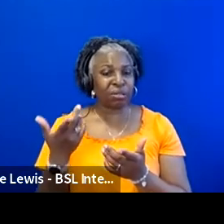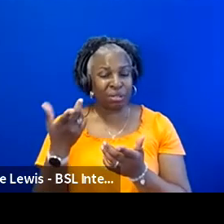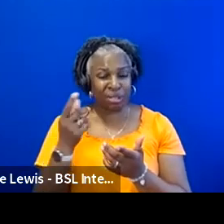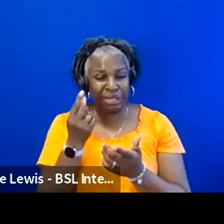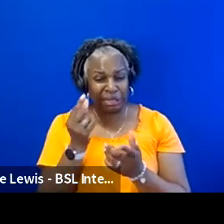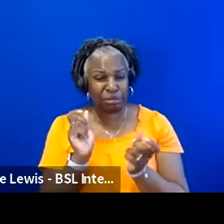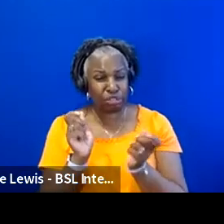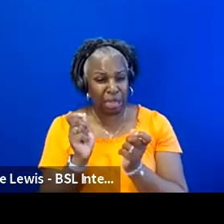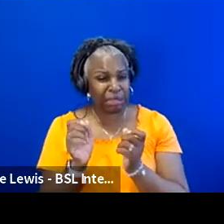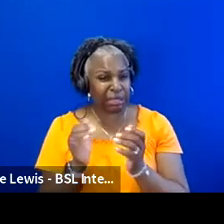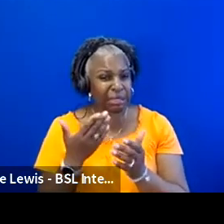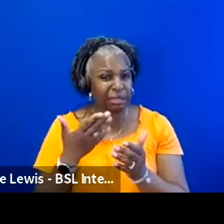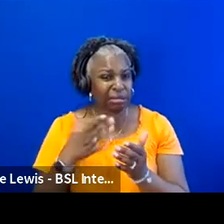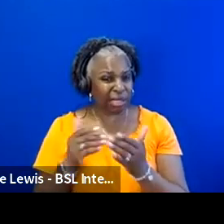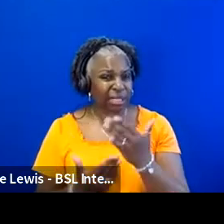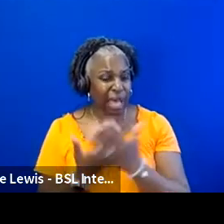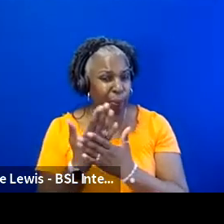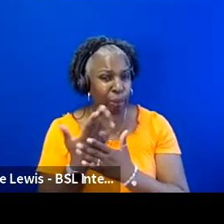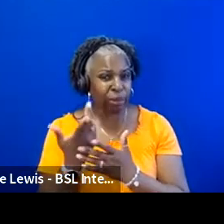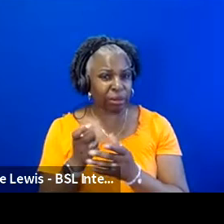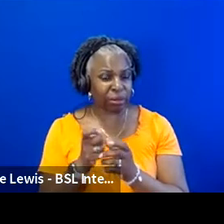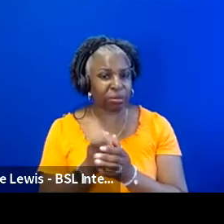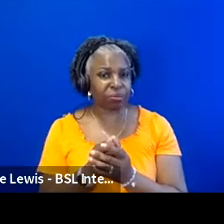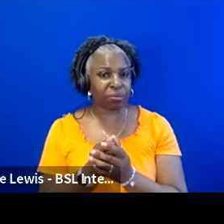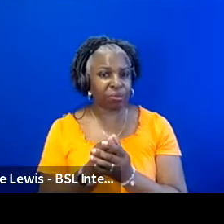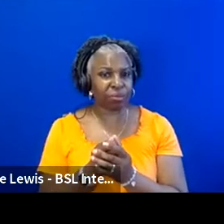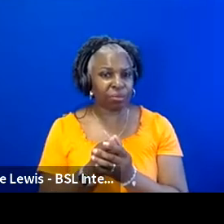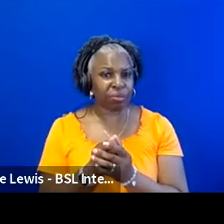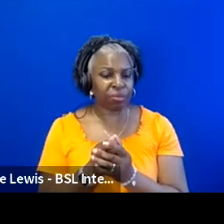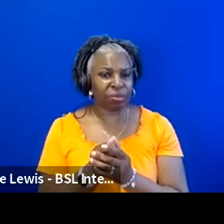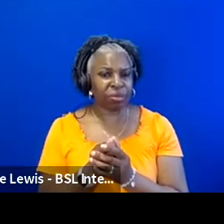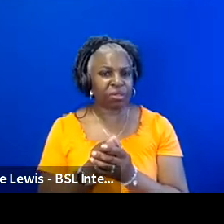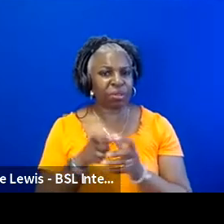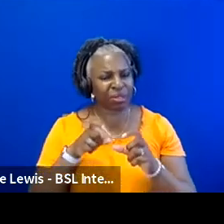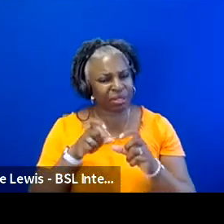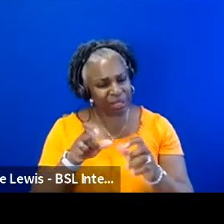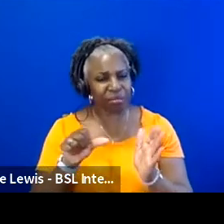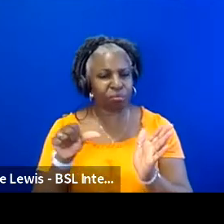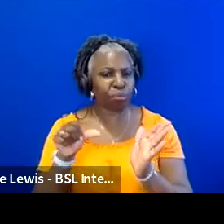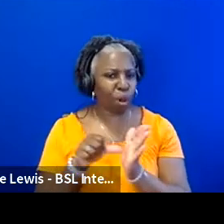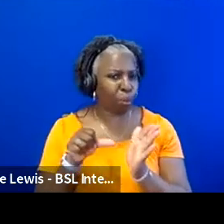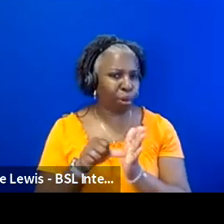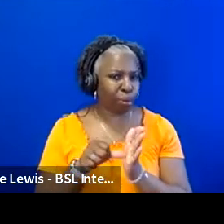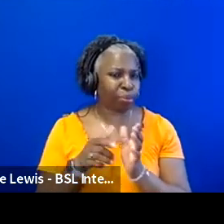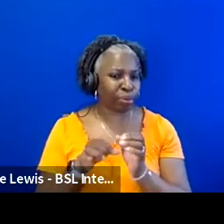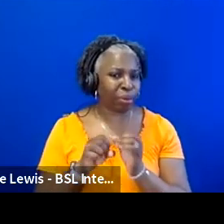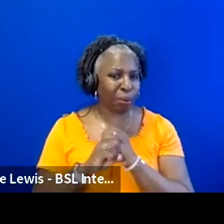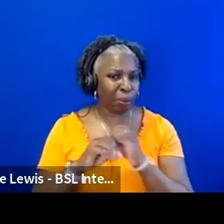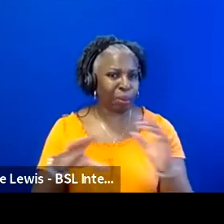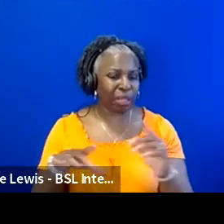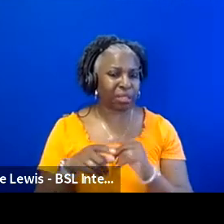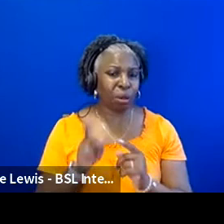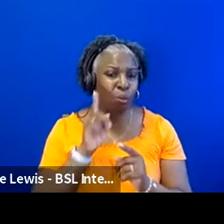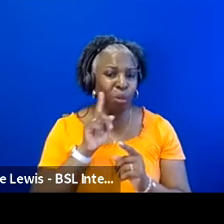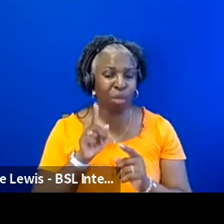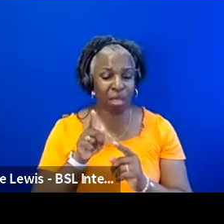publications. So that really points to a continued problem in the industry. that I think, you know, women like us are doing so much to